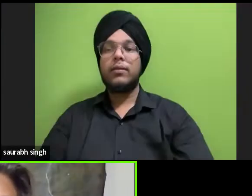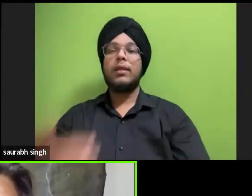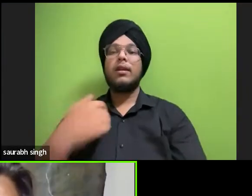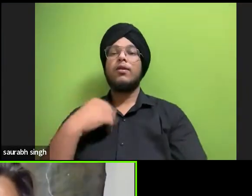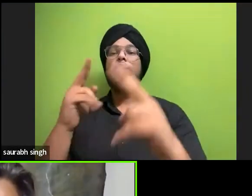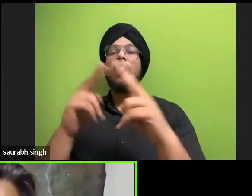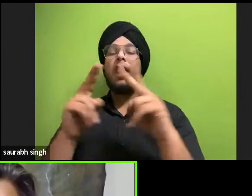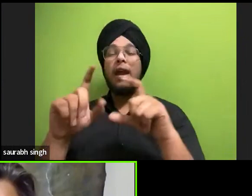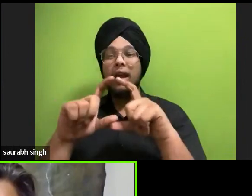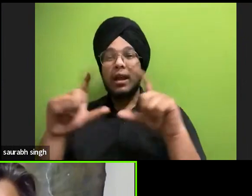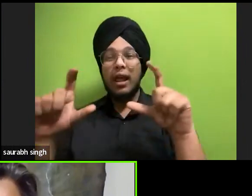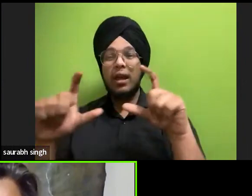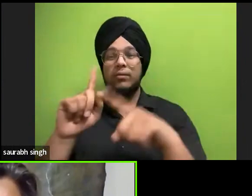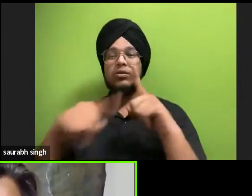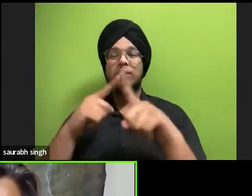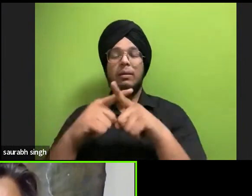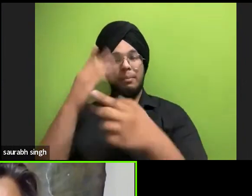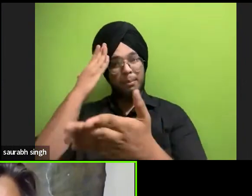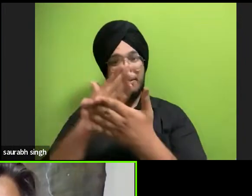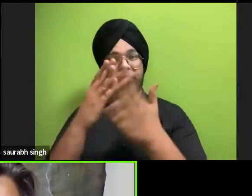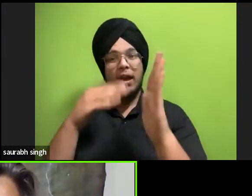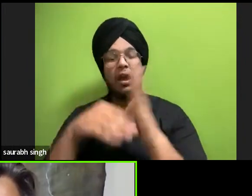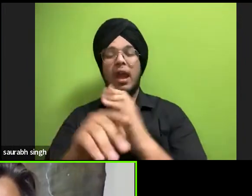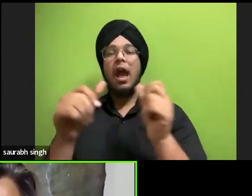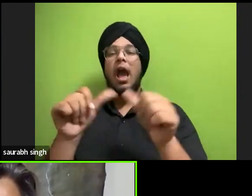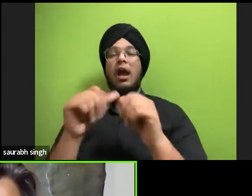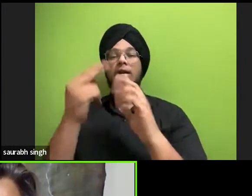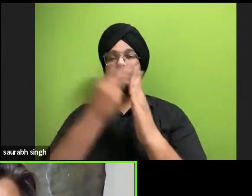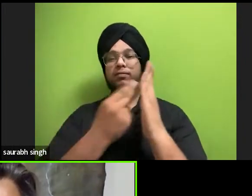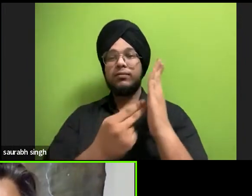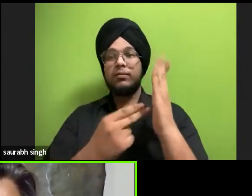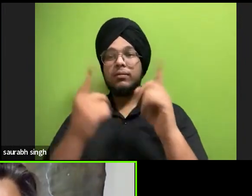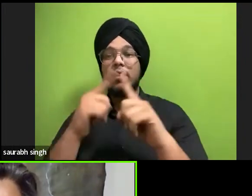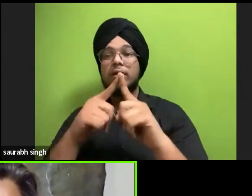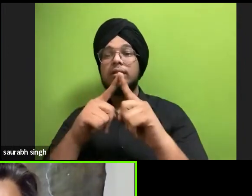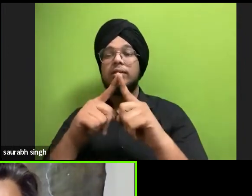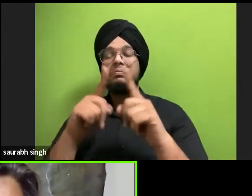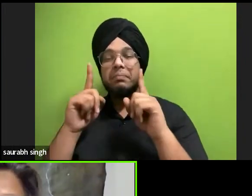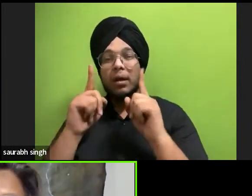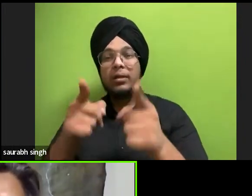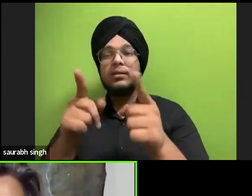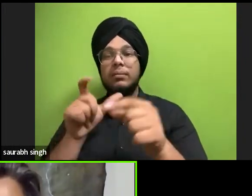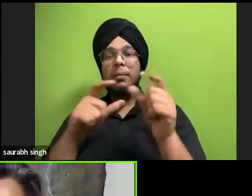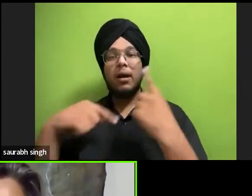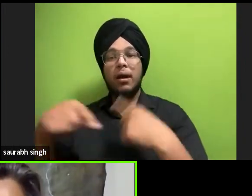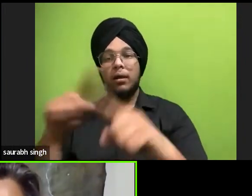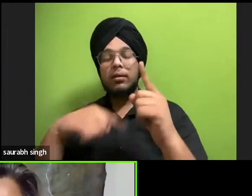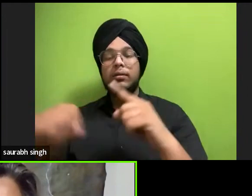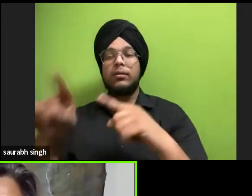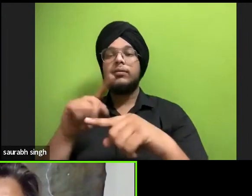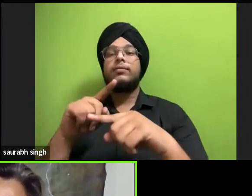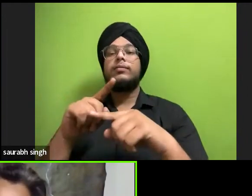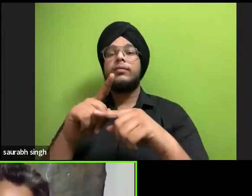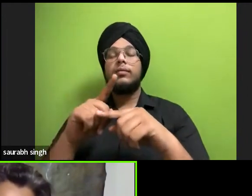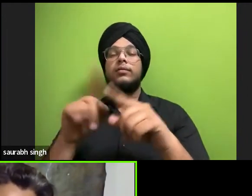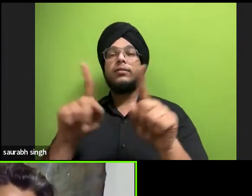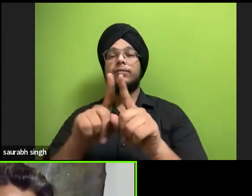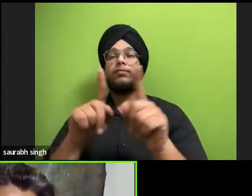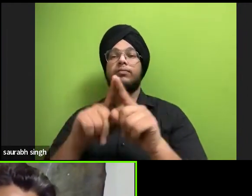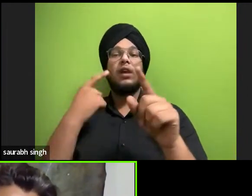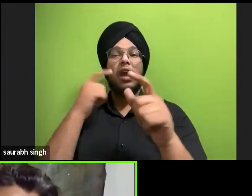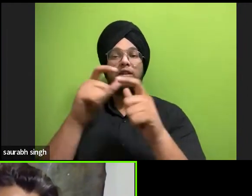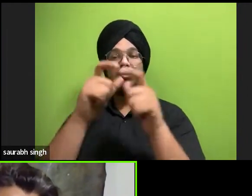within the brief to the architect that the institution needed to be a porous institution, an institution